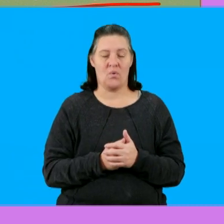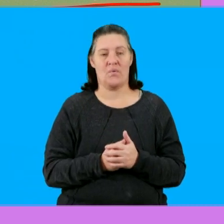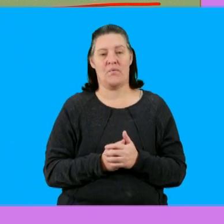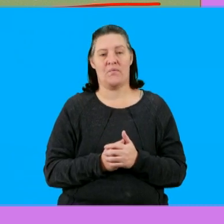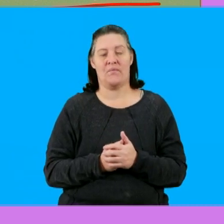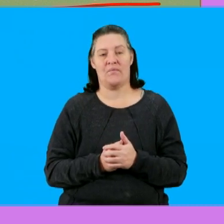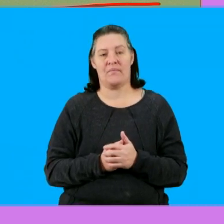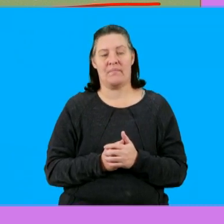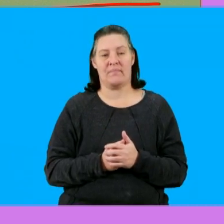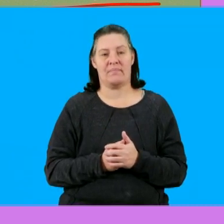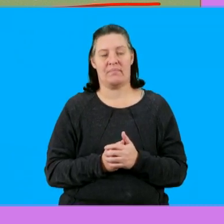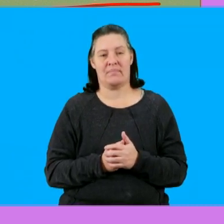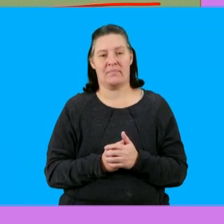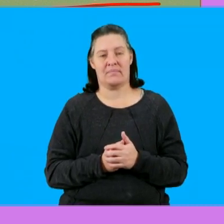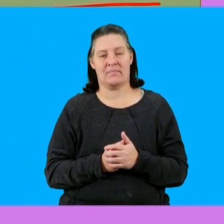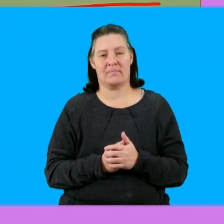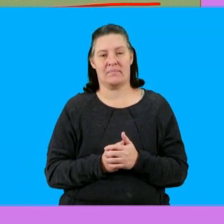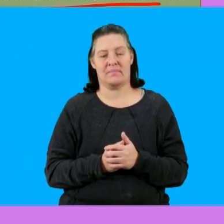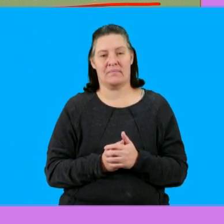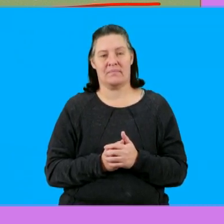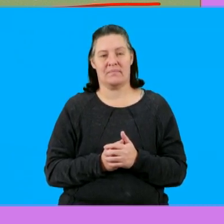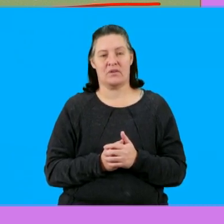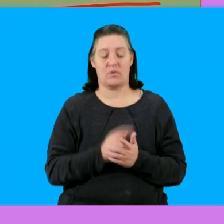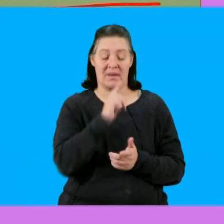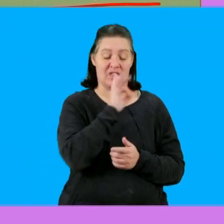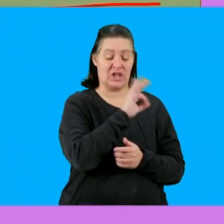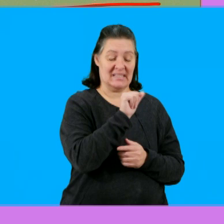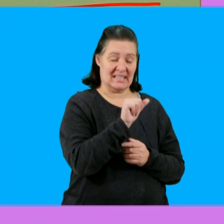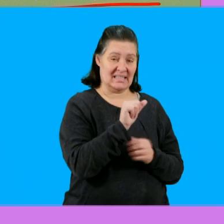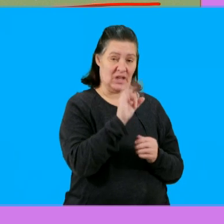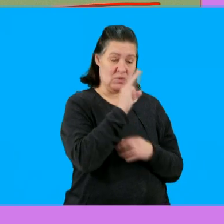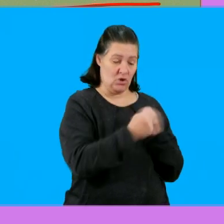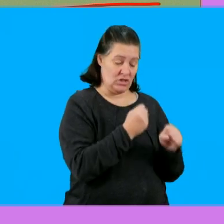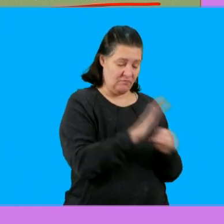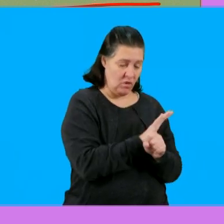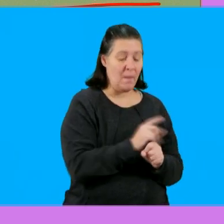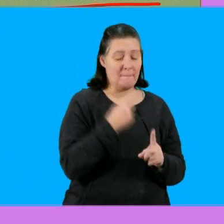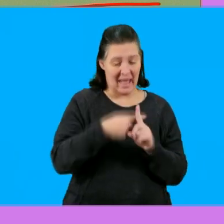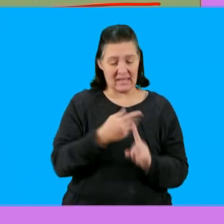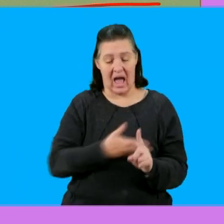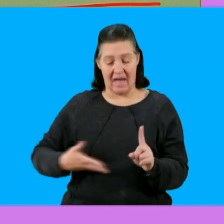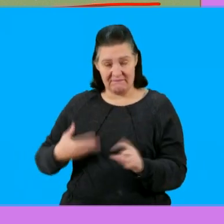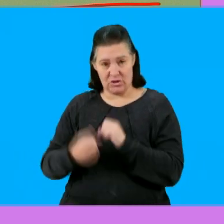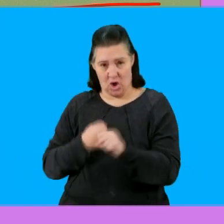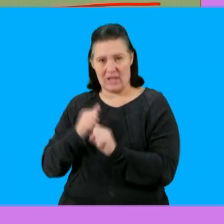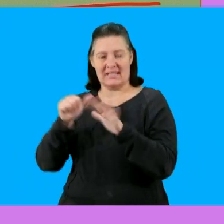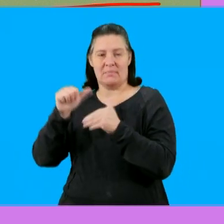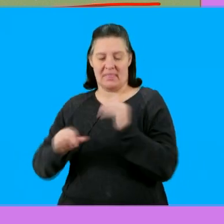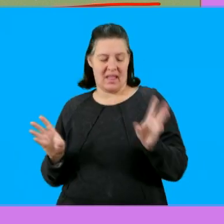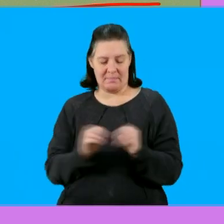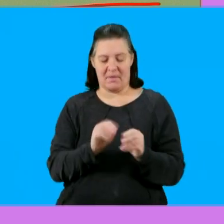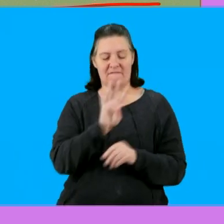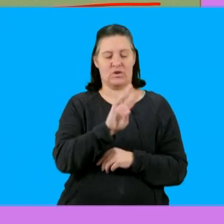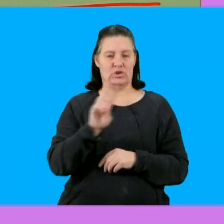36 months of the 3 full years, plus that half a year, the other 6 months. That's how I ended up at 42